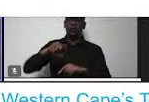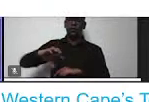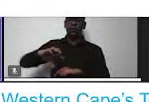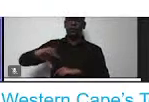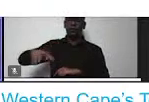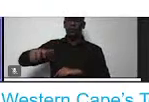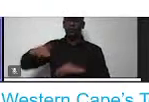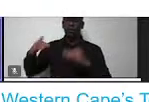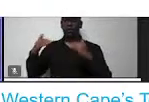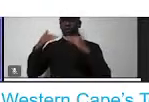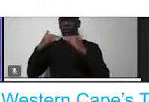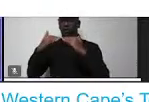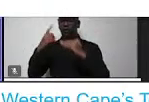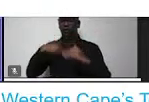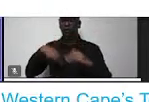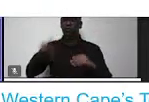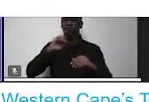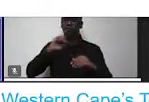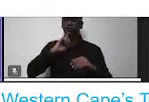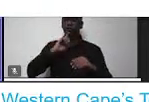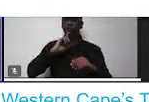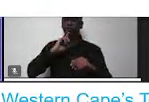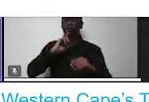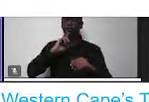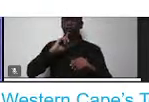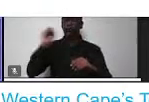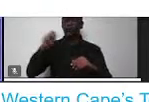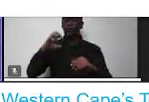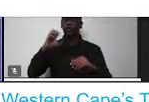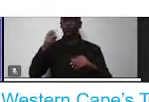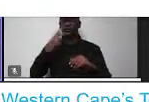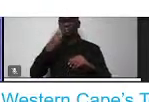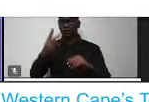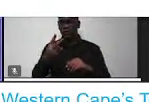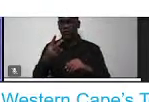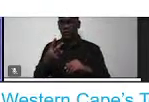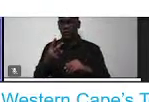you, by virtue of it being eligible, you can see